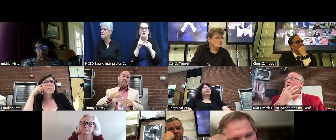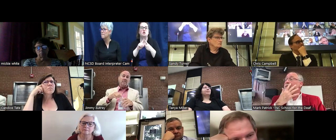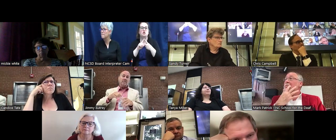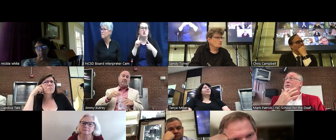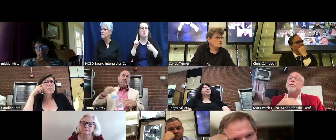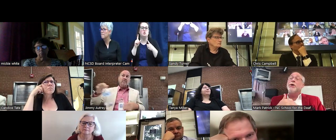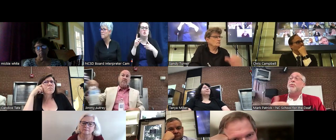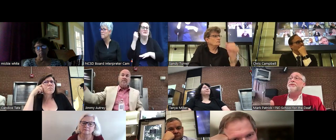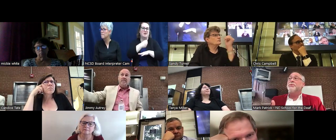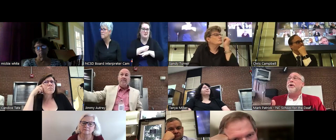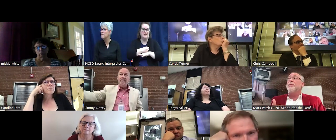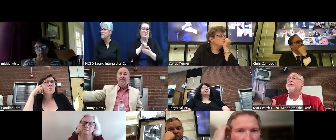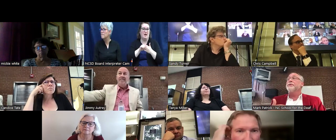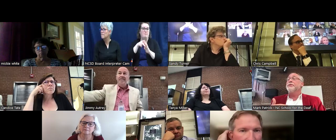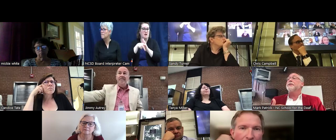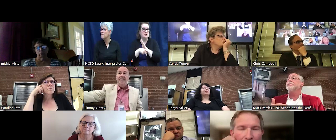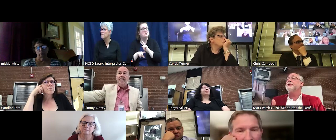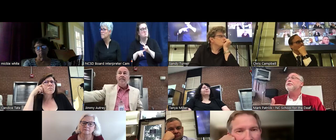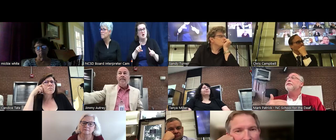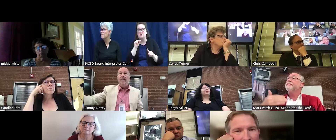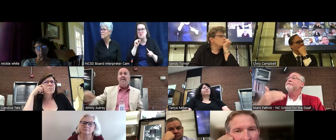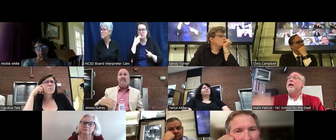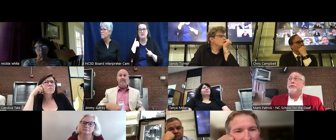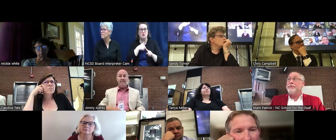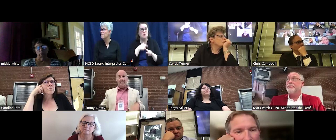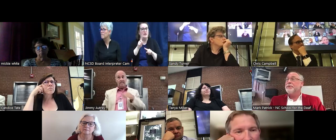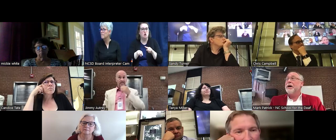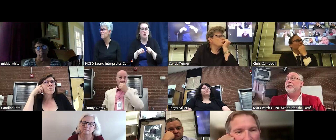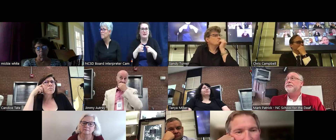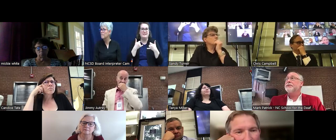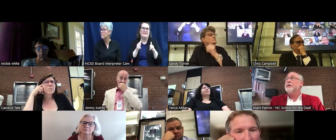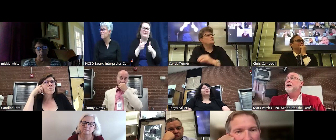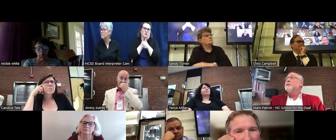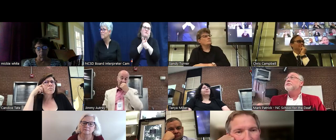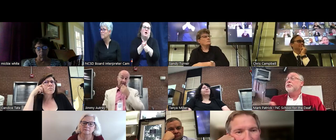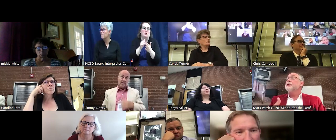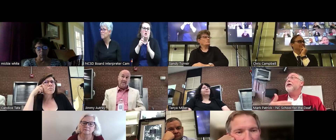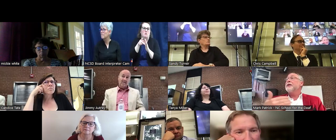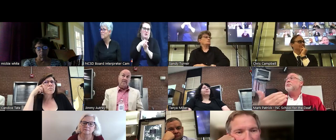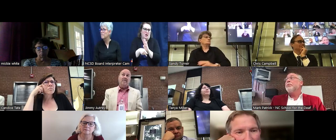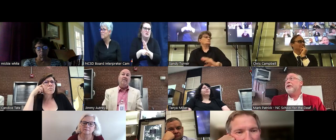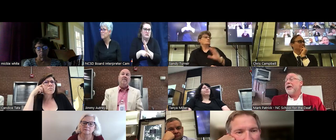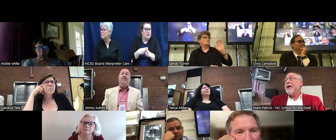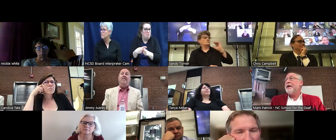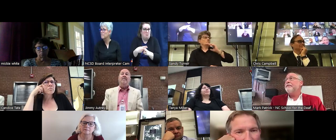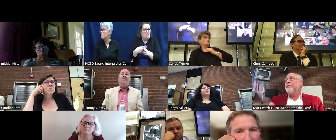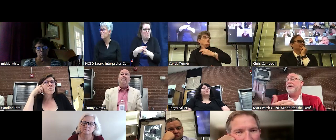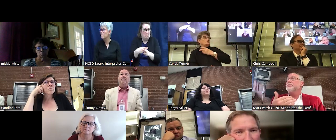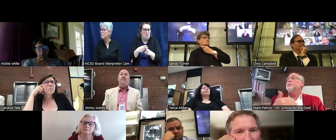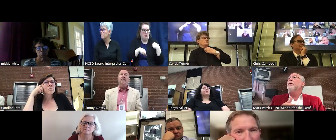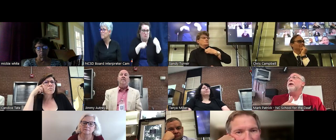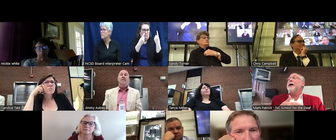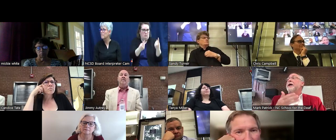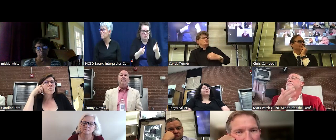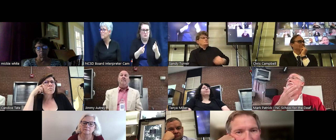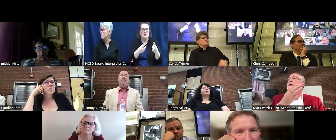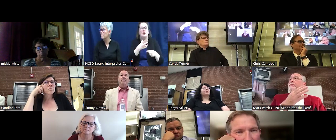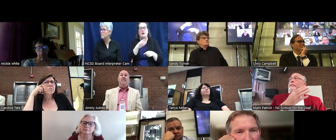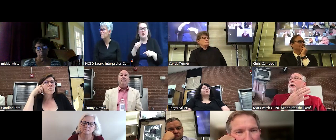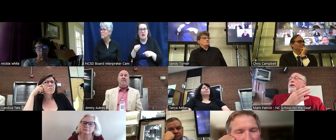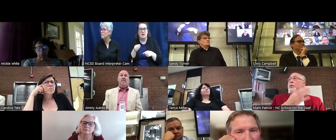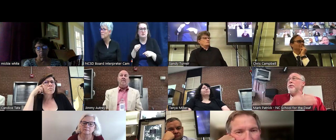However, there would be no reason why we could not continue to follow those policies, certainly as what we have, as well